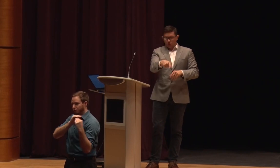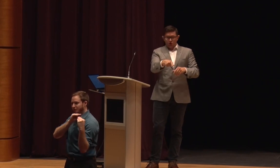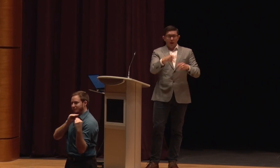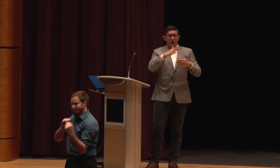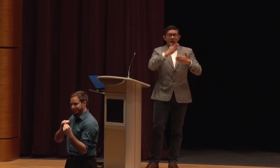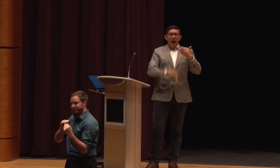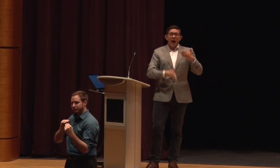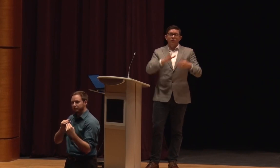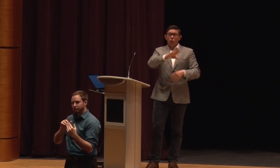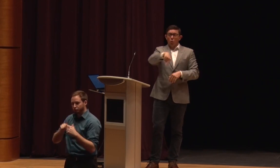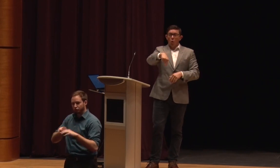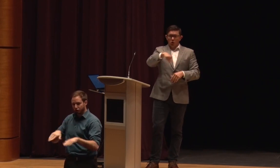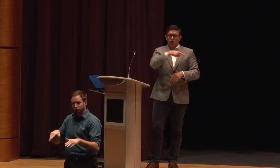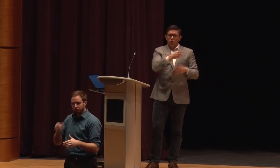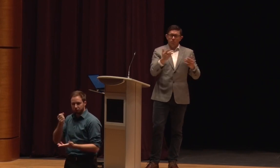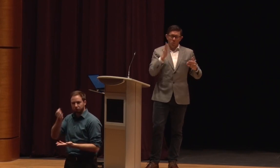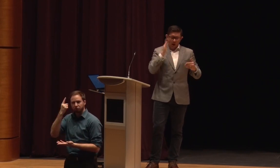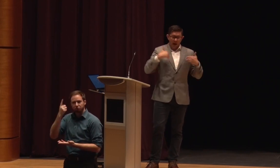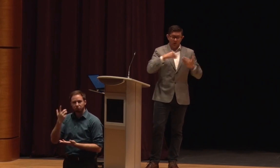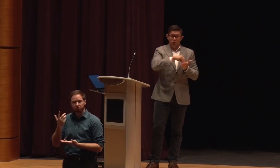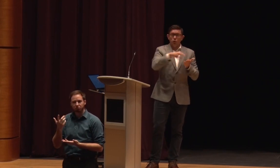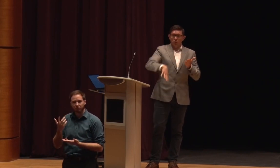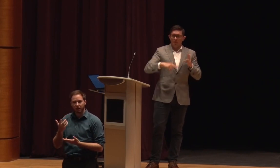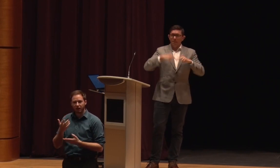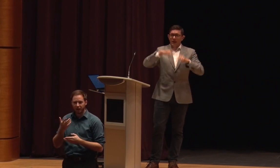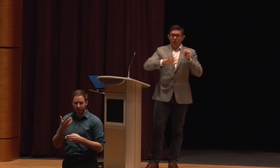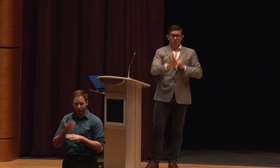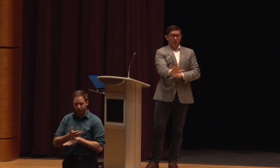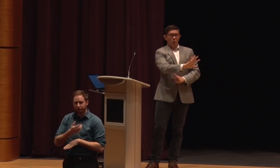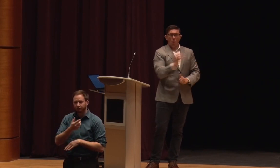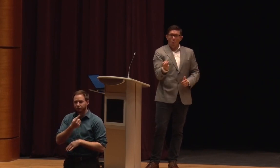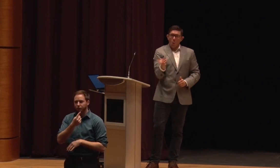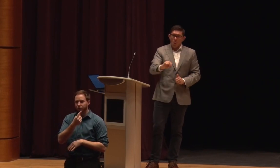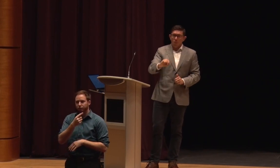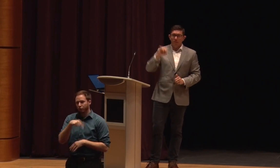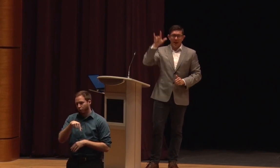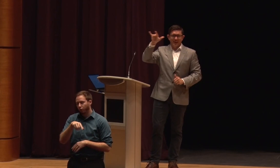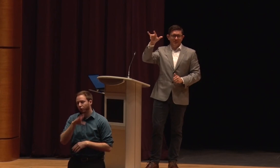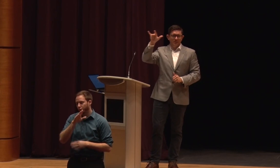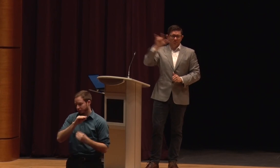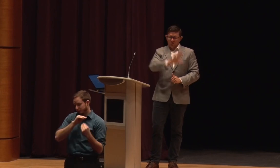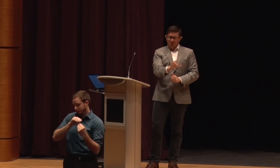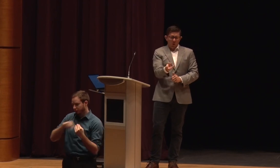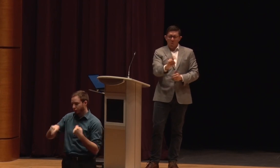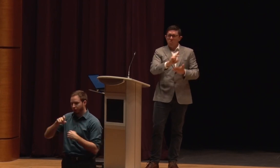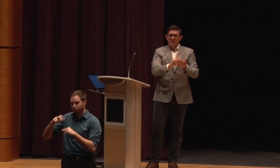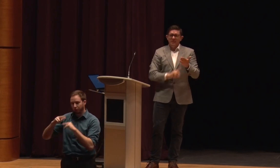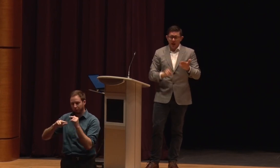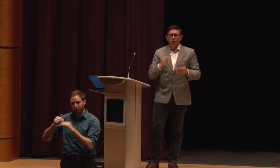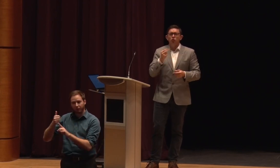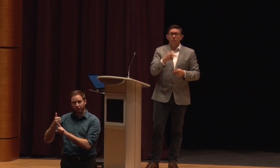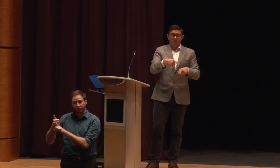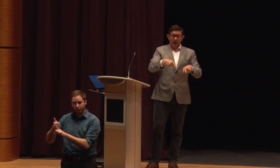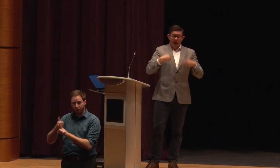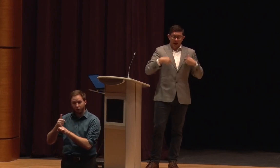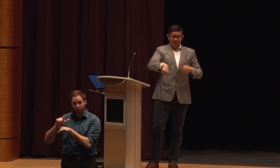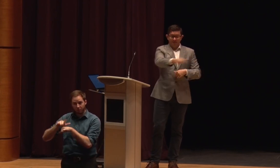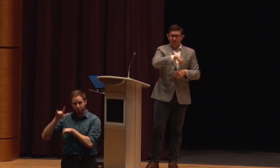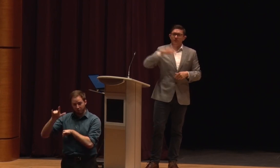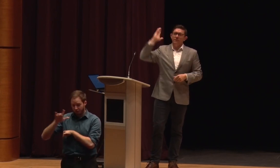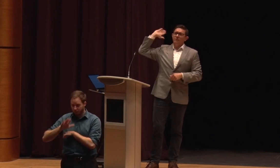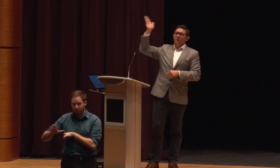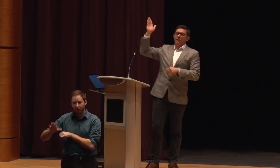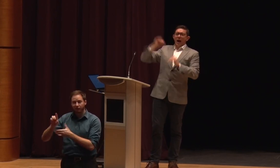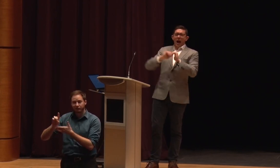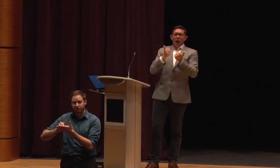teach these to the children. And after her quarter, what she will have the students do is they're going to build their own airplanes, their own